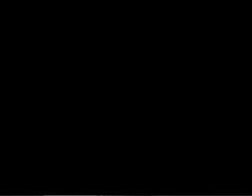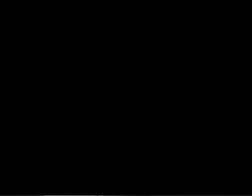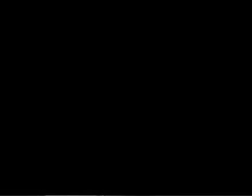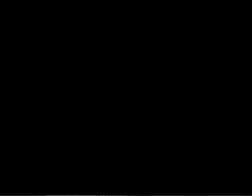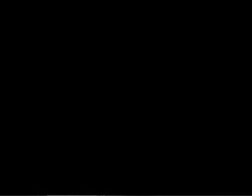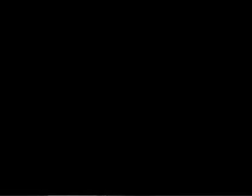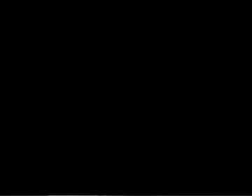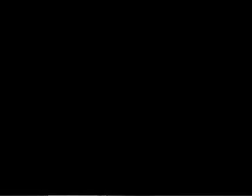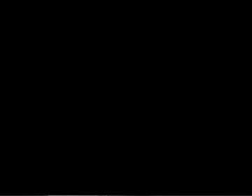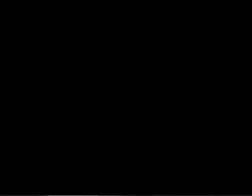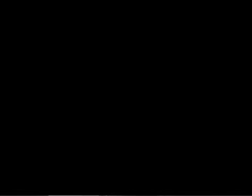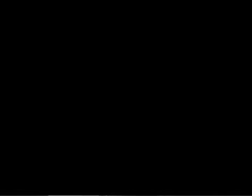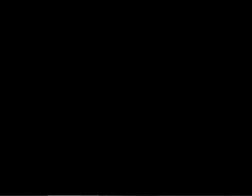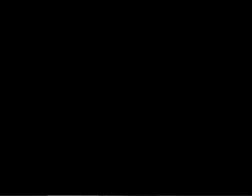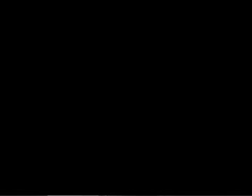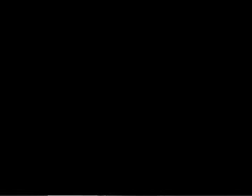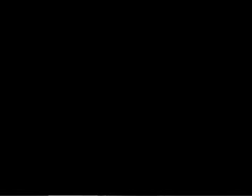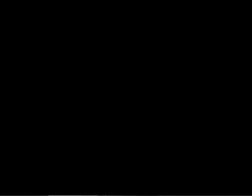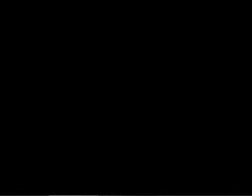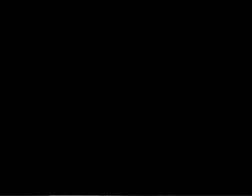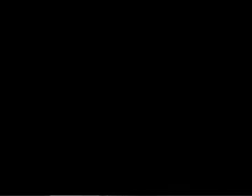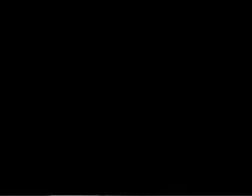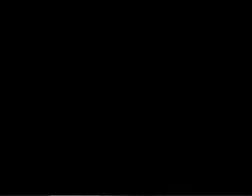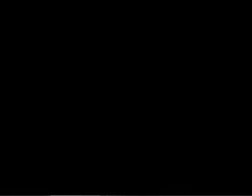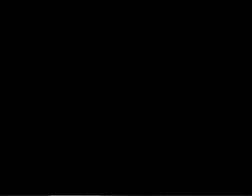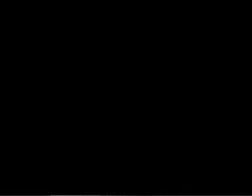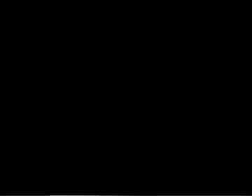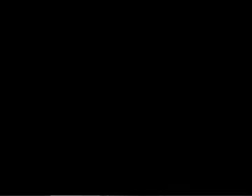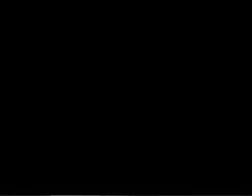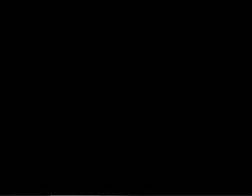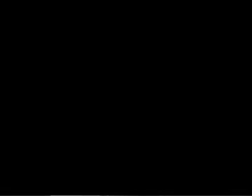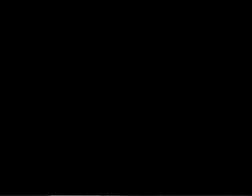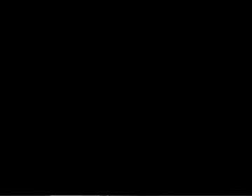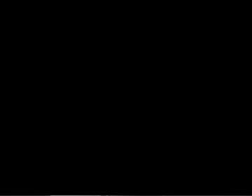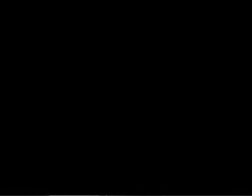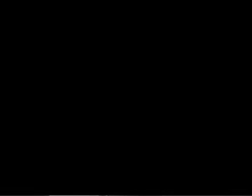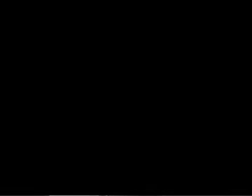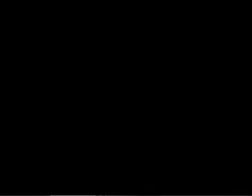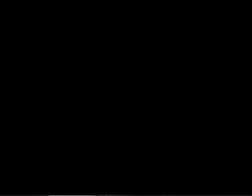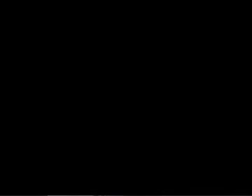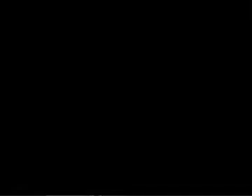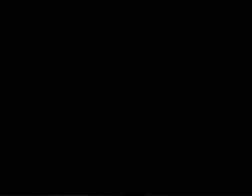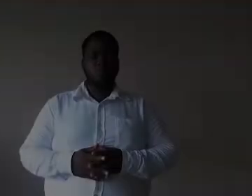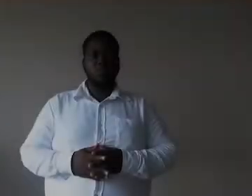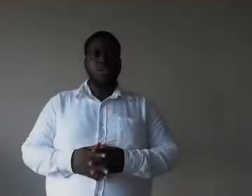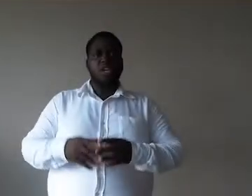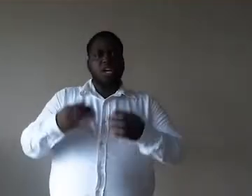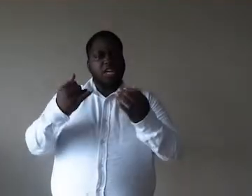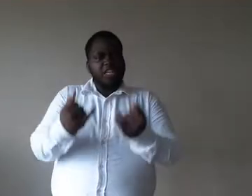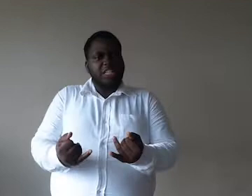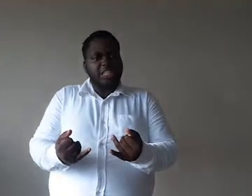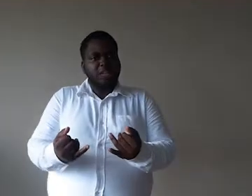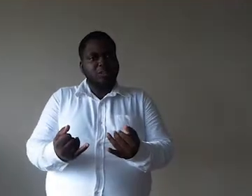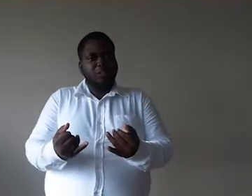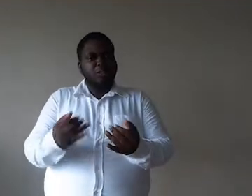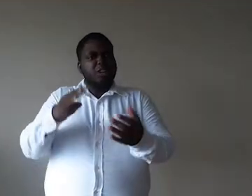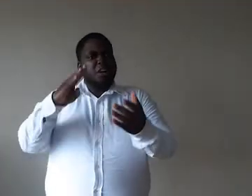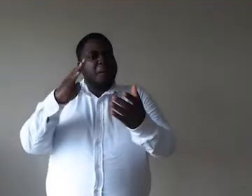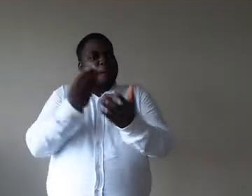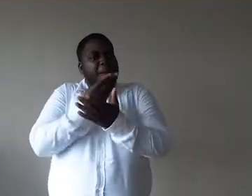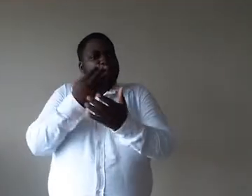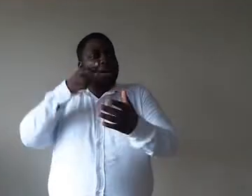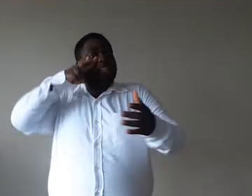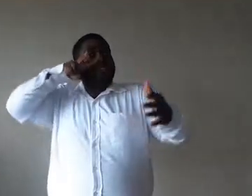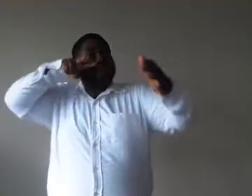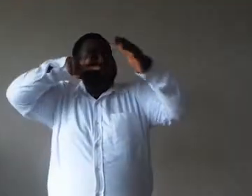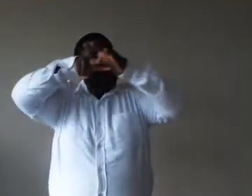you may understand my knowledge in the mystery of Christ. So the Bible can be understood. How can the Bible be